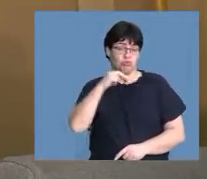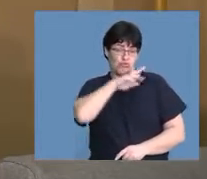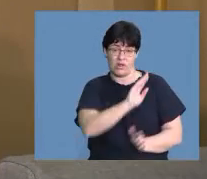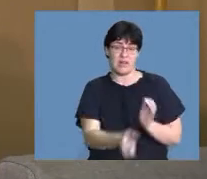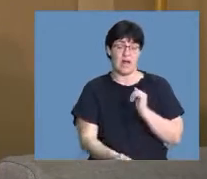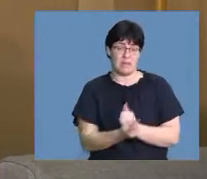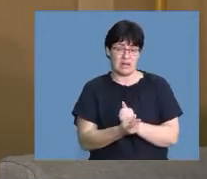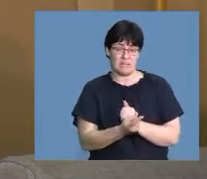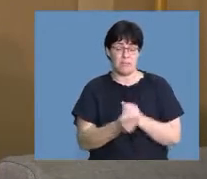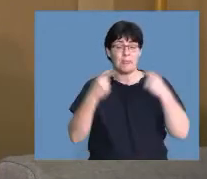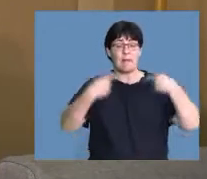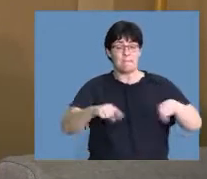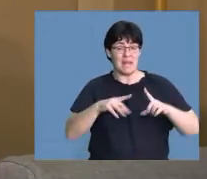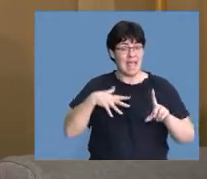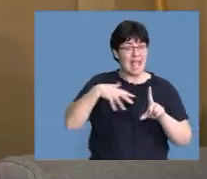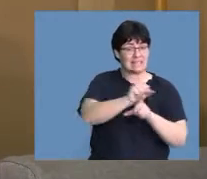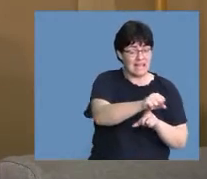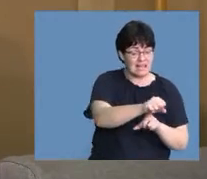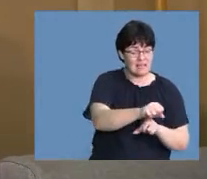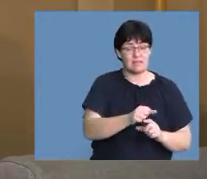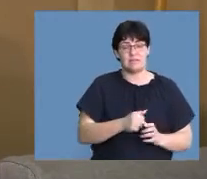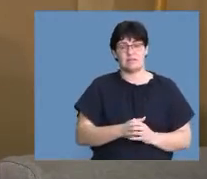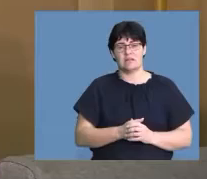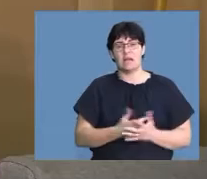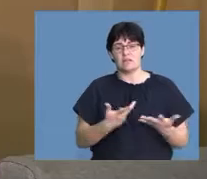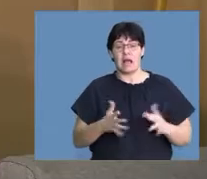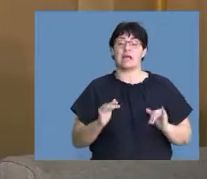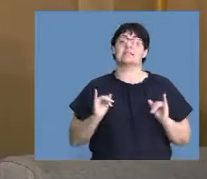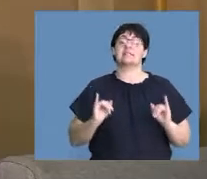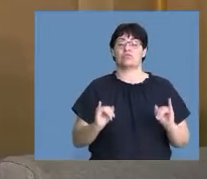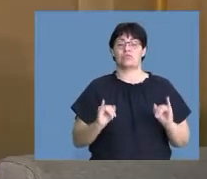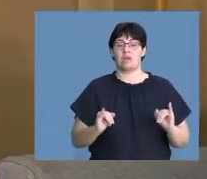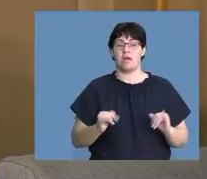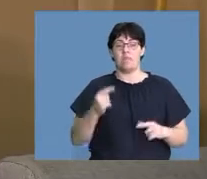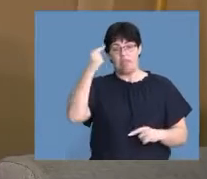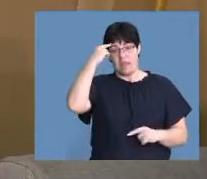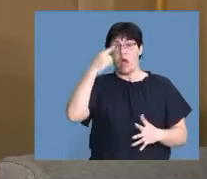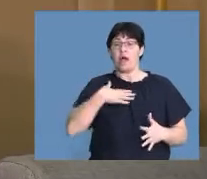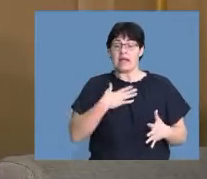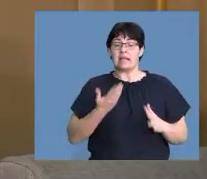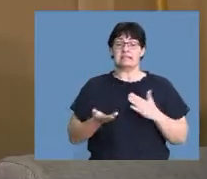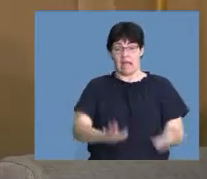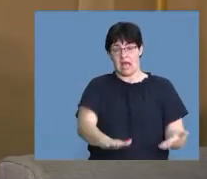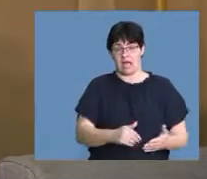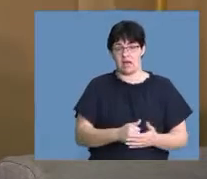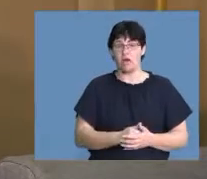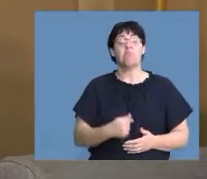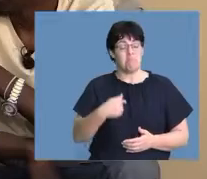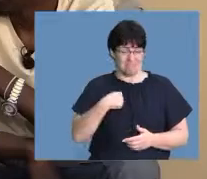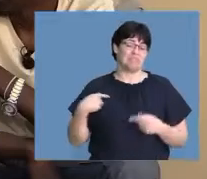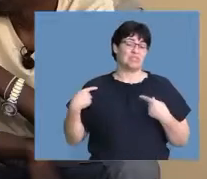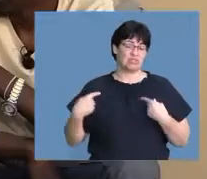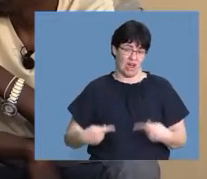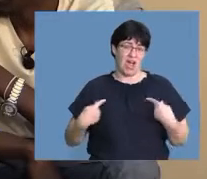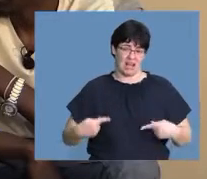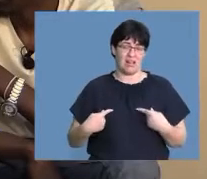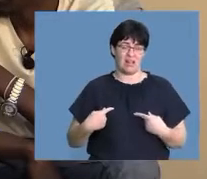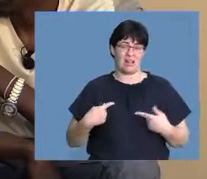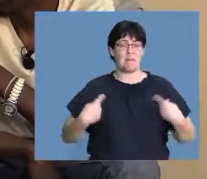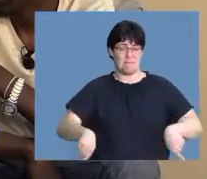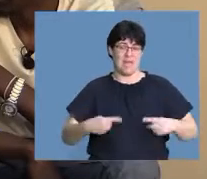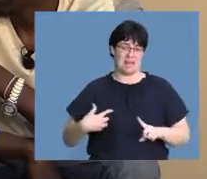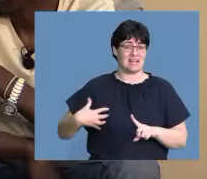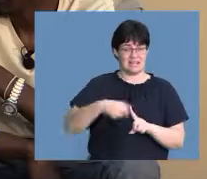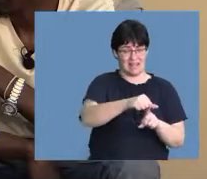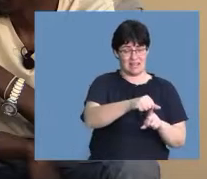of a panic attack are so serious that you're thinking you could die. I know I struggle with panic attacks, and that